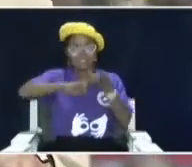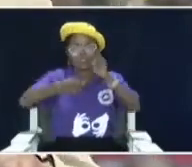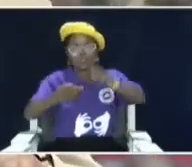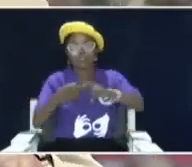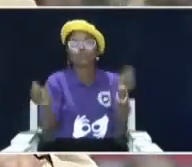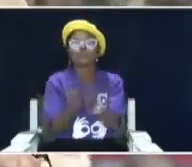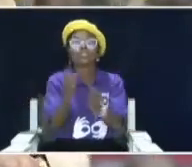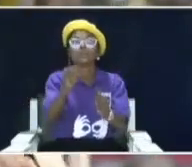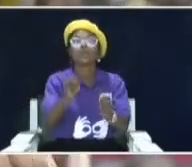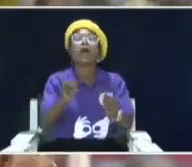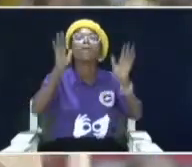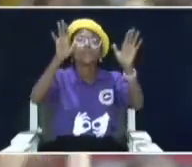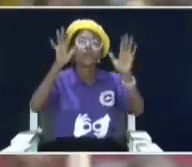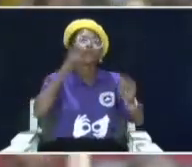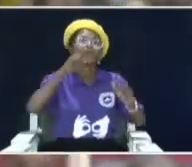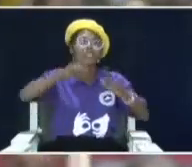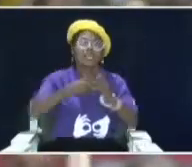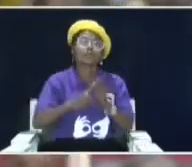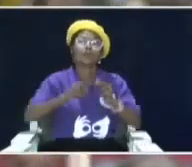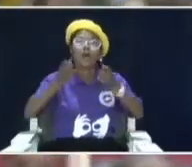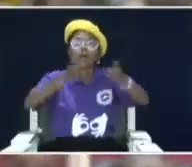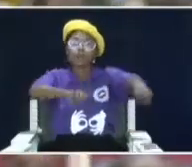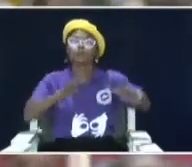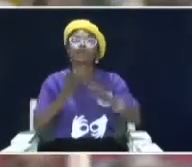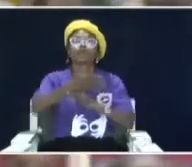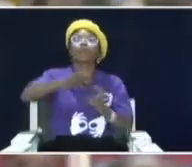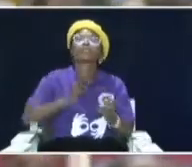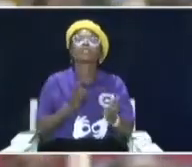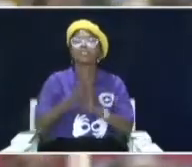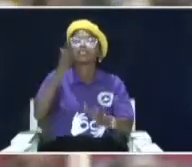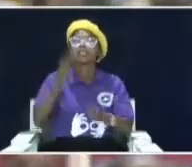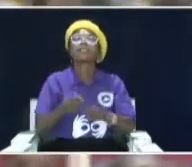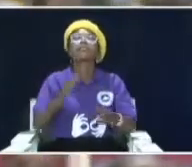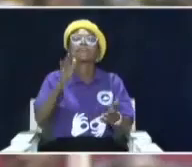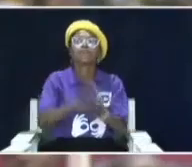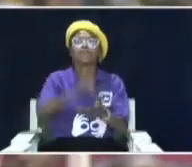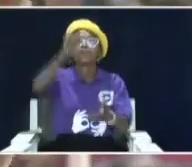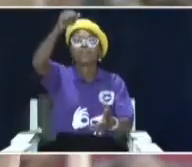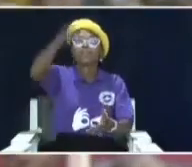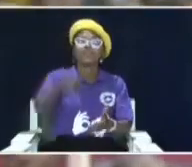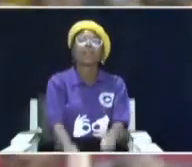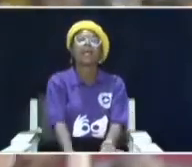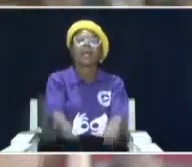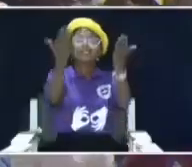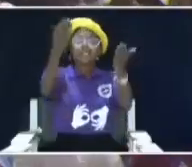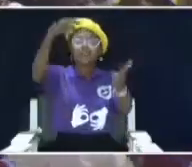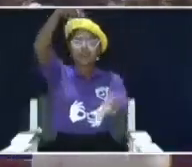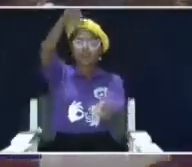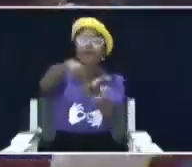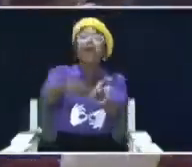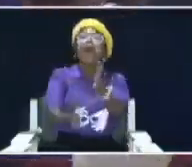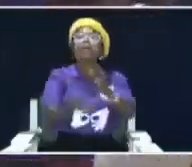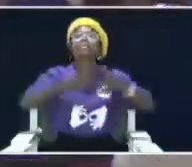happen through us. If you believe in the fire, rise upon your feet and shout fire.